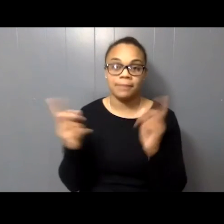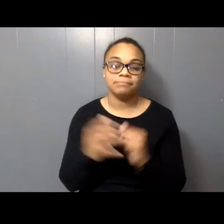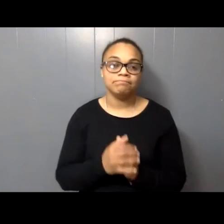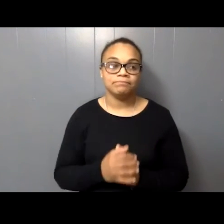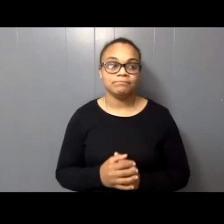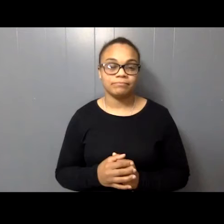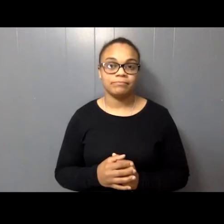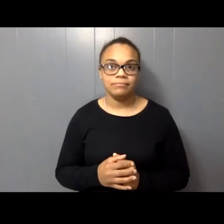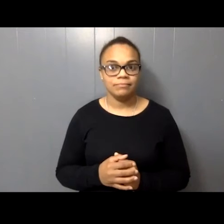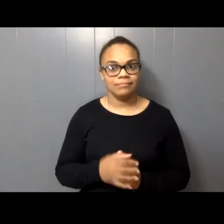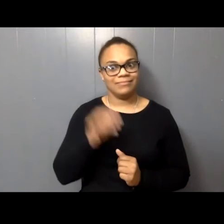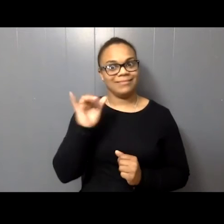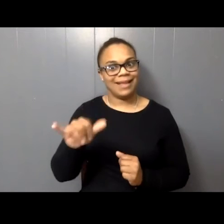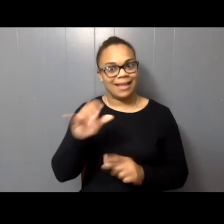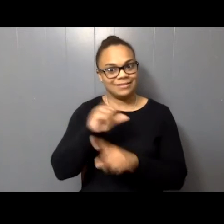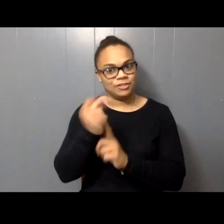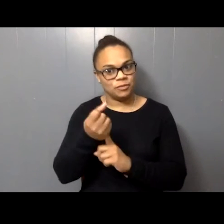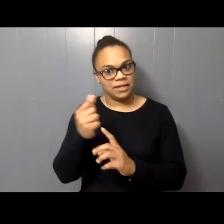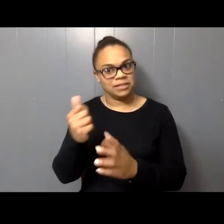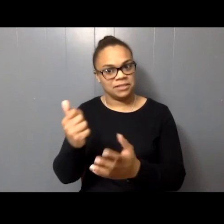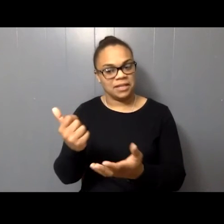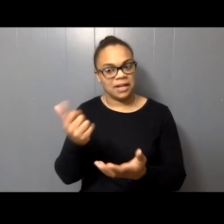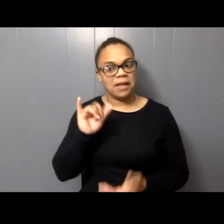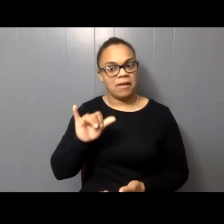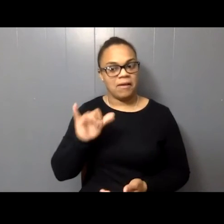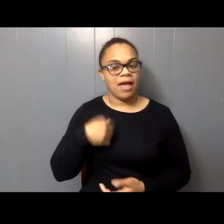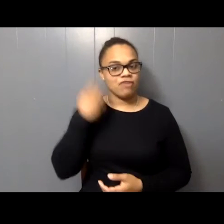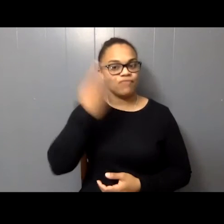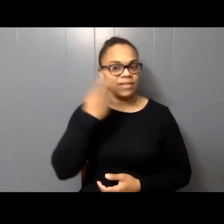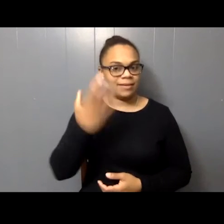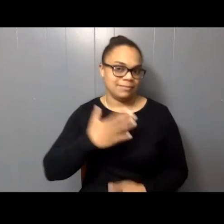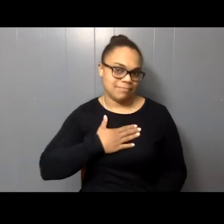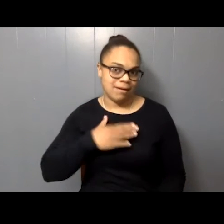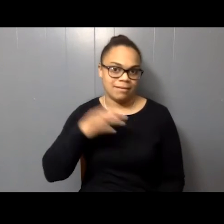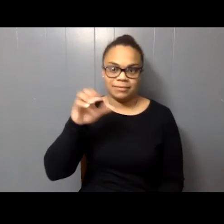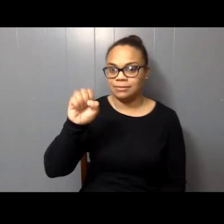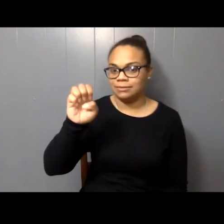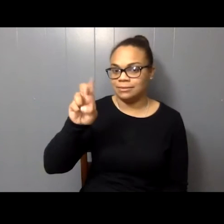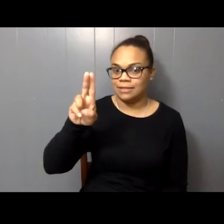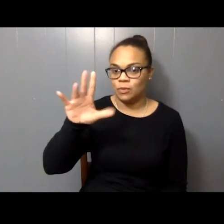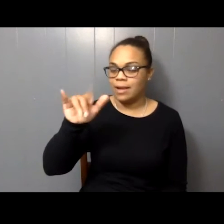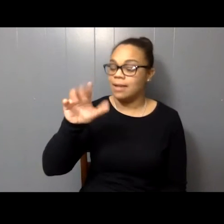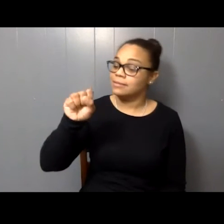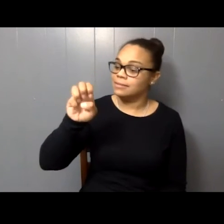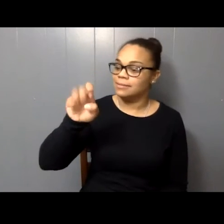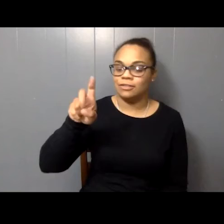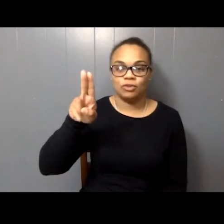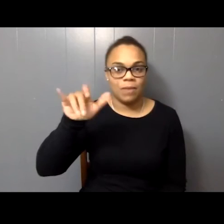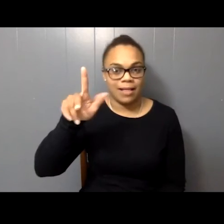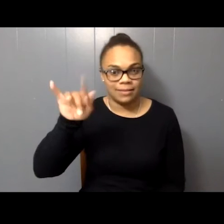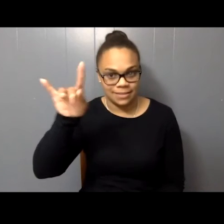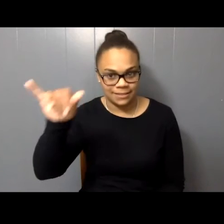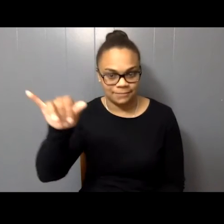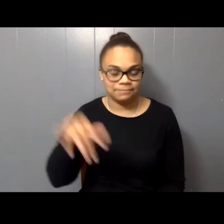kind of like how I realized my sexuality. And then coming out was a whole different story,